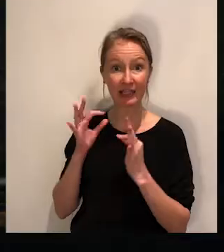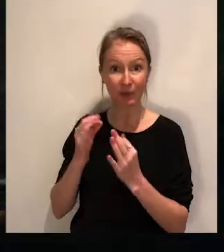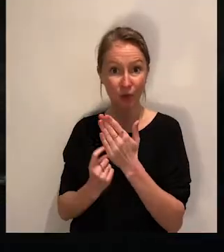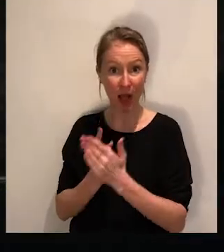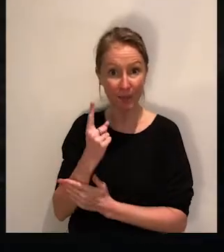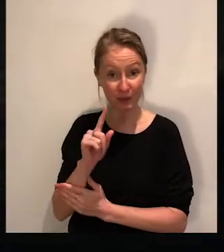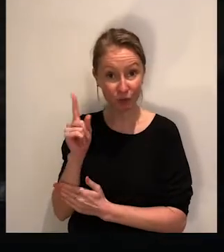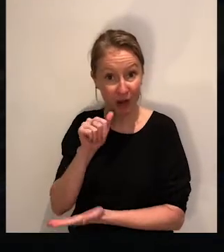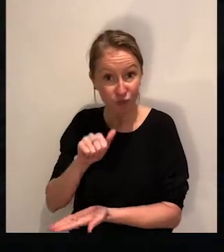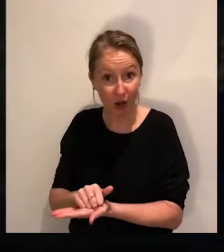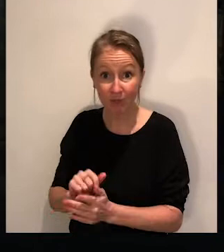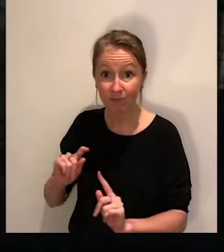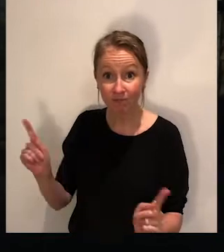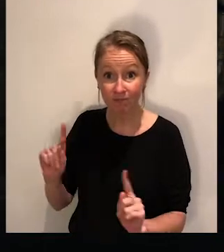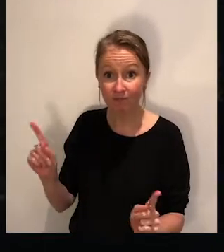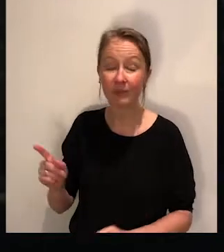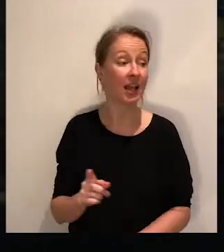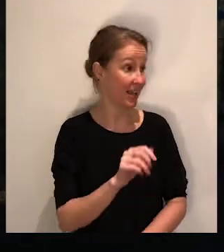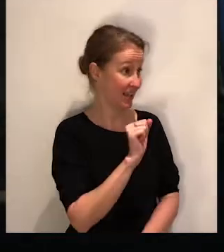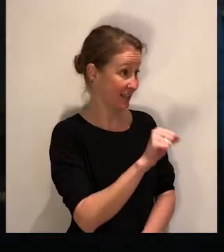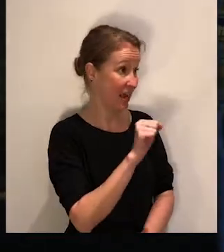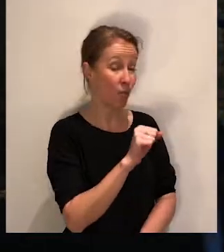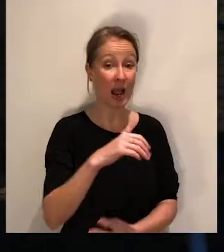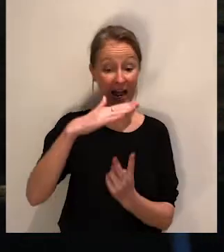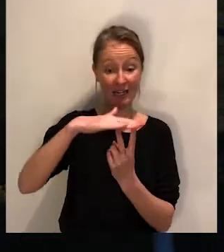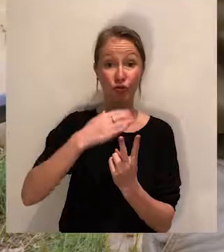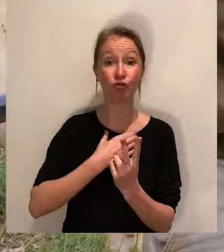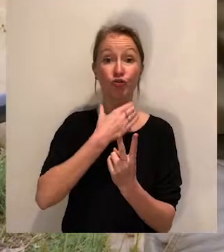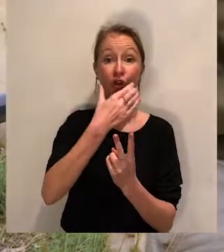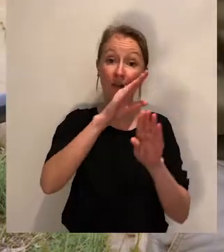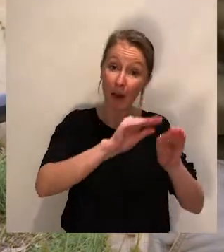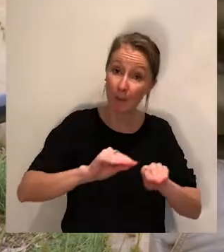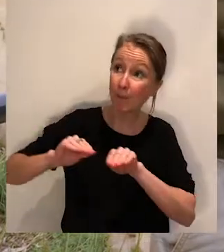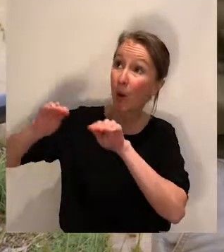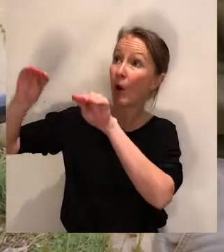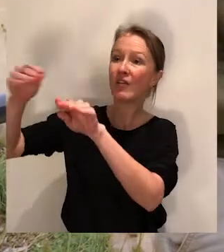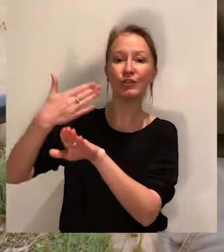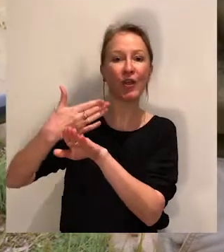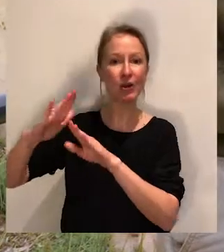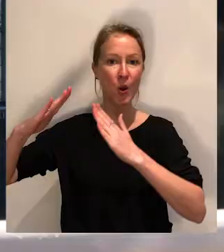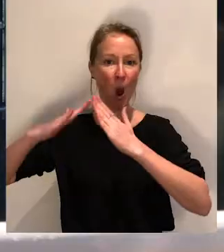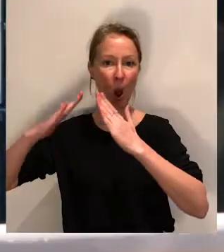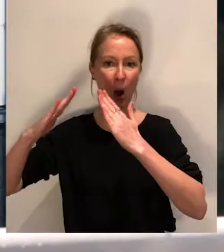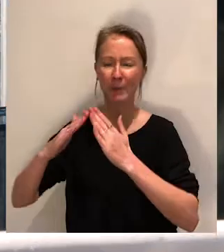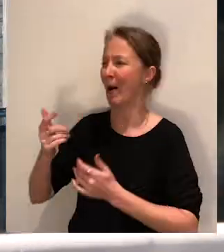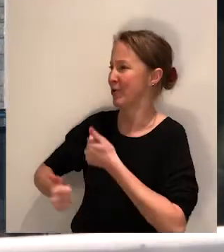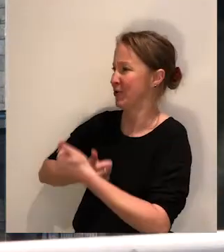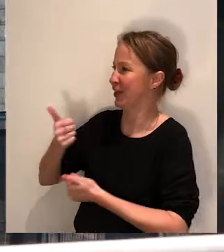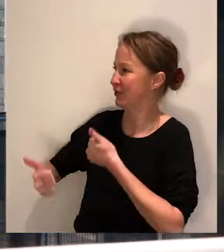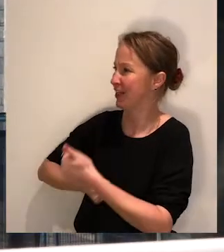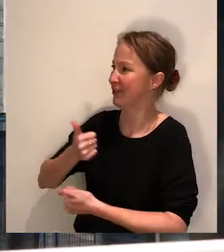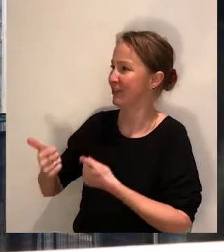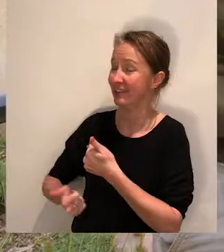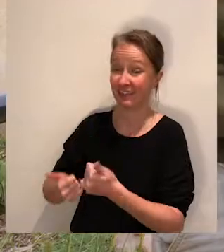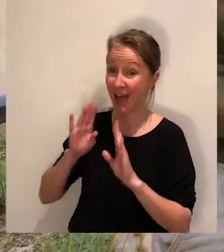today. Yes, we moved our two giraffes back up the hill into their new home. Congratulations. New renovated home. Absolutely